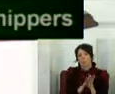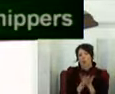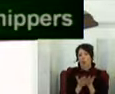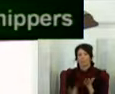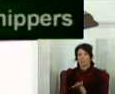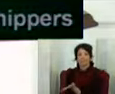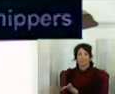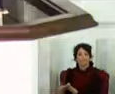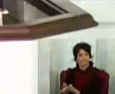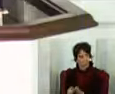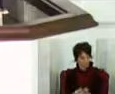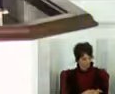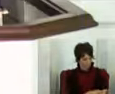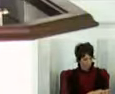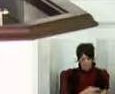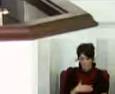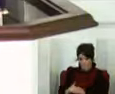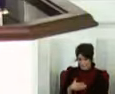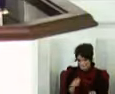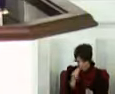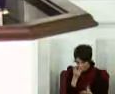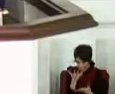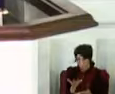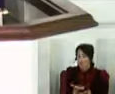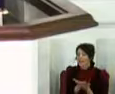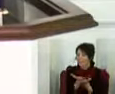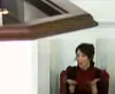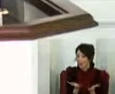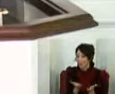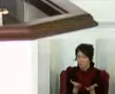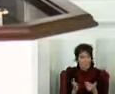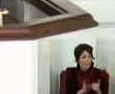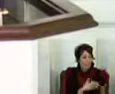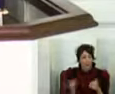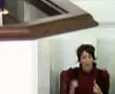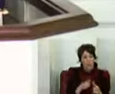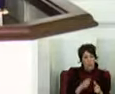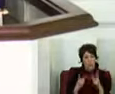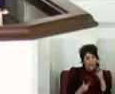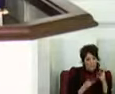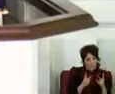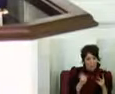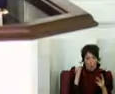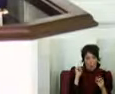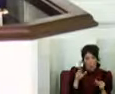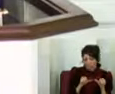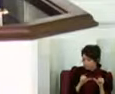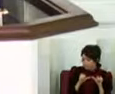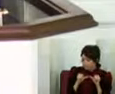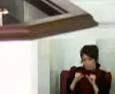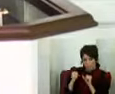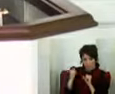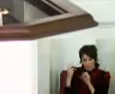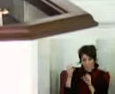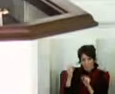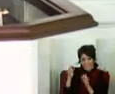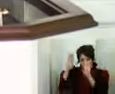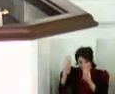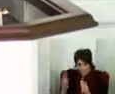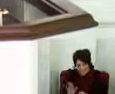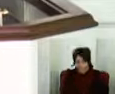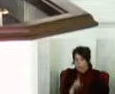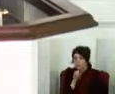to sign in for us today. Please let us know that you've been present, whether this is your first Sunday or you've been with us for many, many Sundays. It's important for us